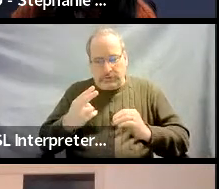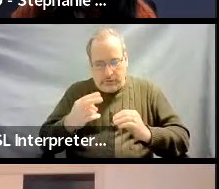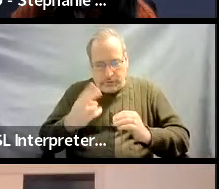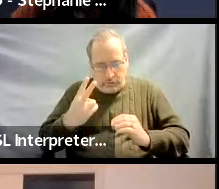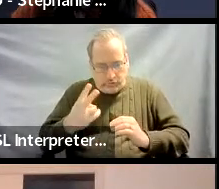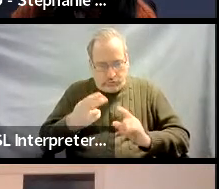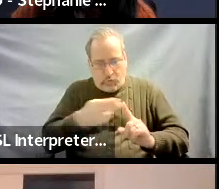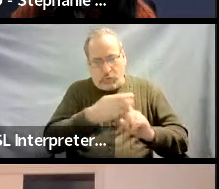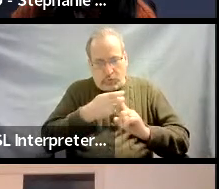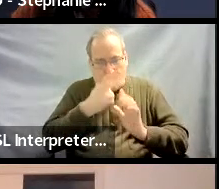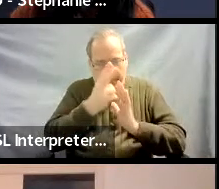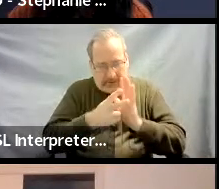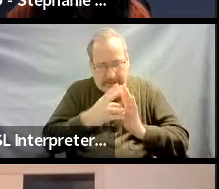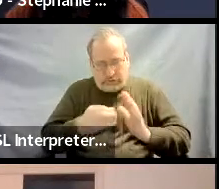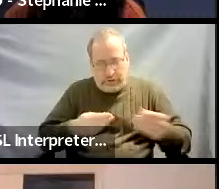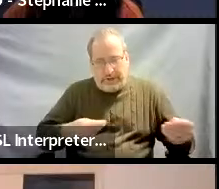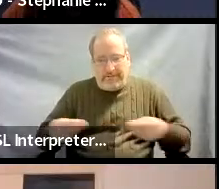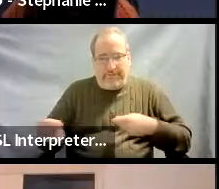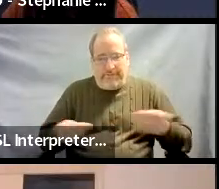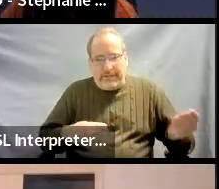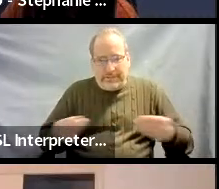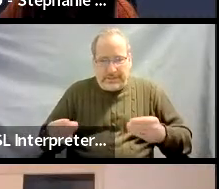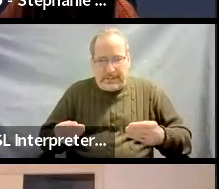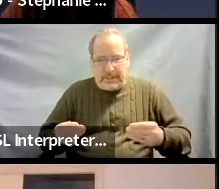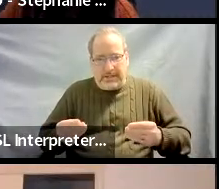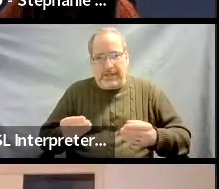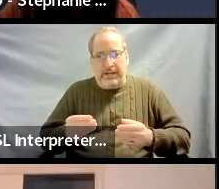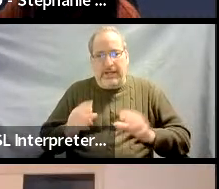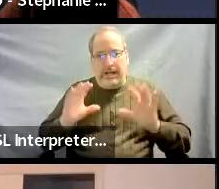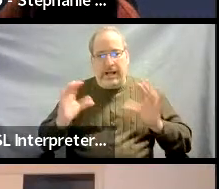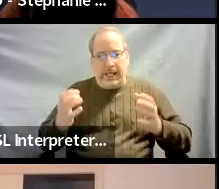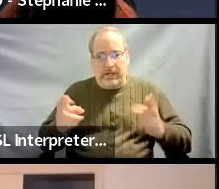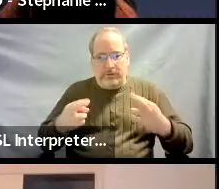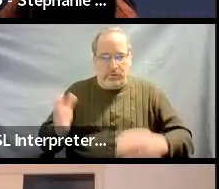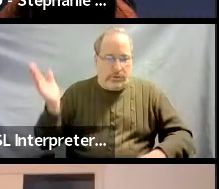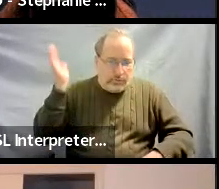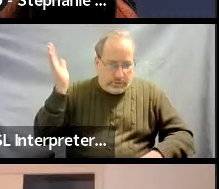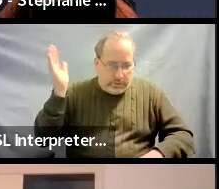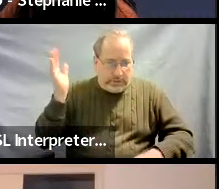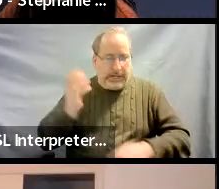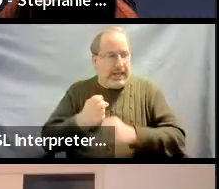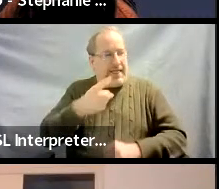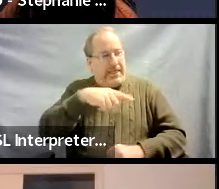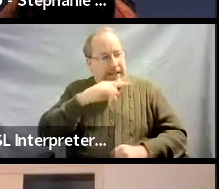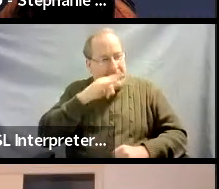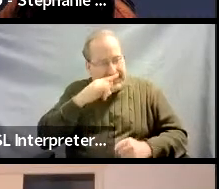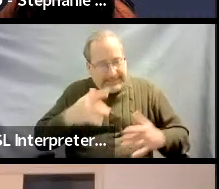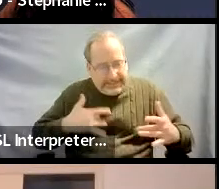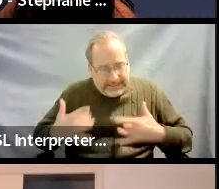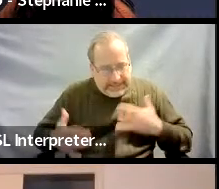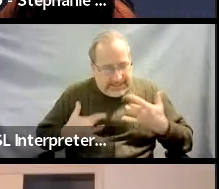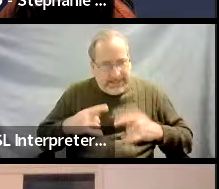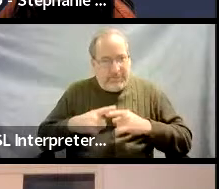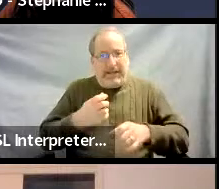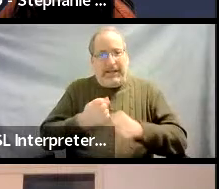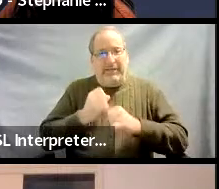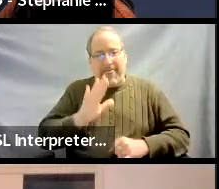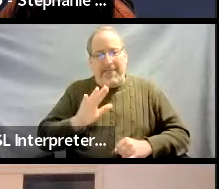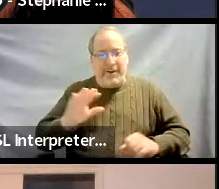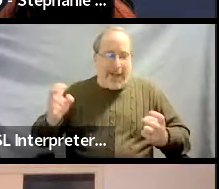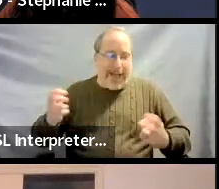She facilitated classroom presentations to the kids so we could get them excited about giving us their